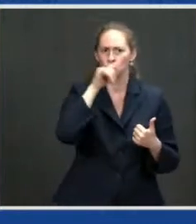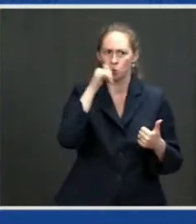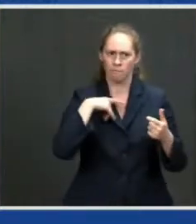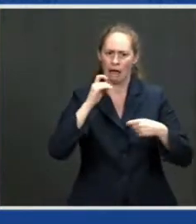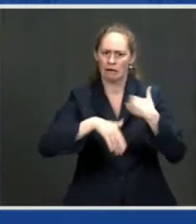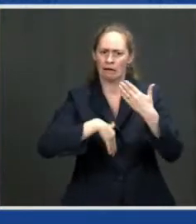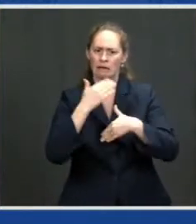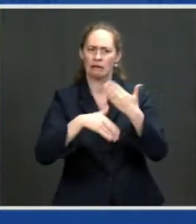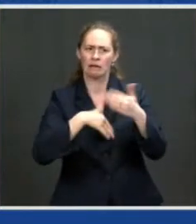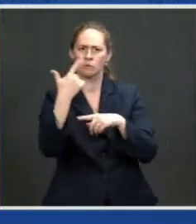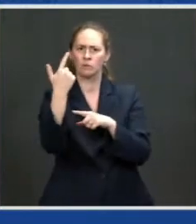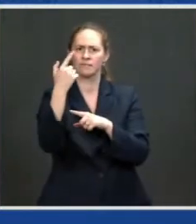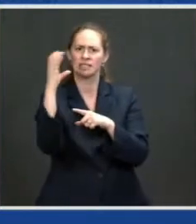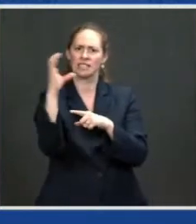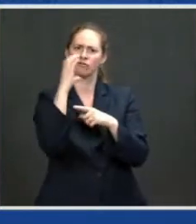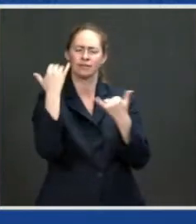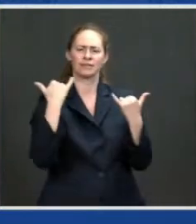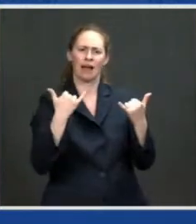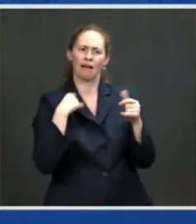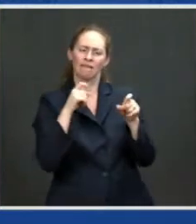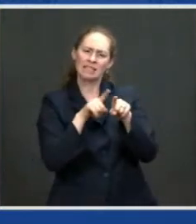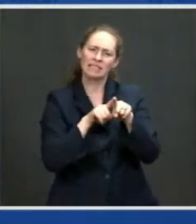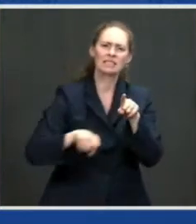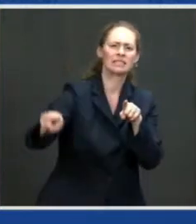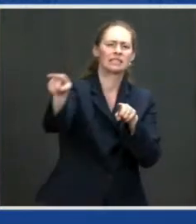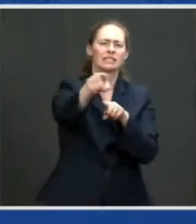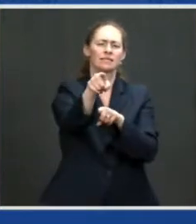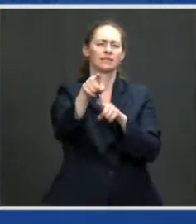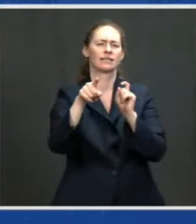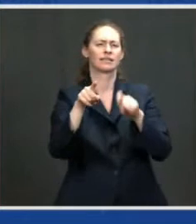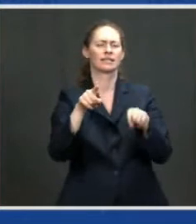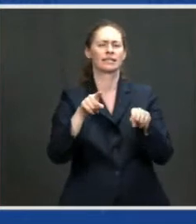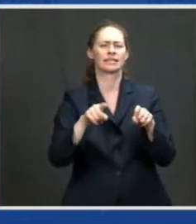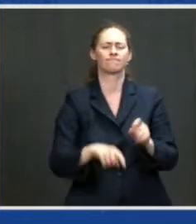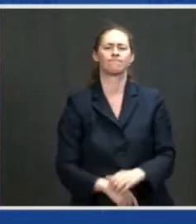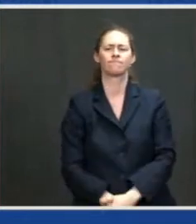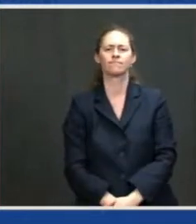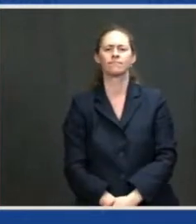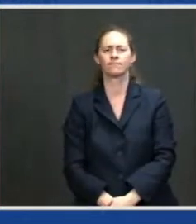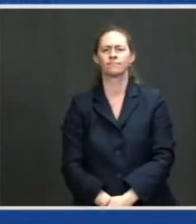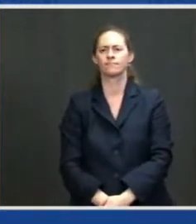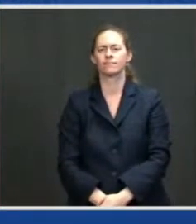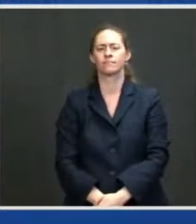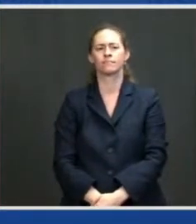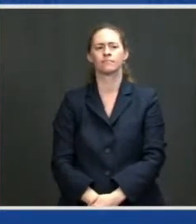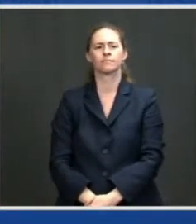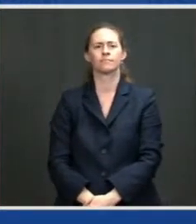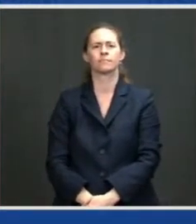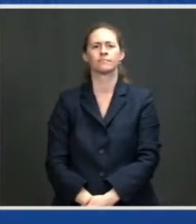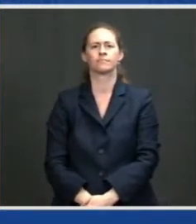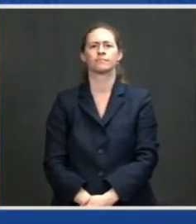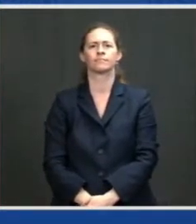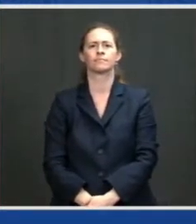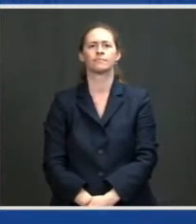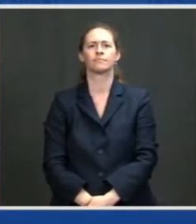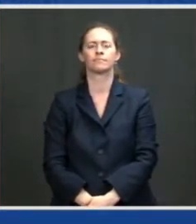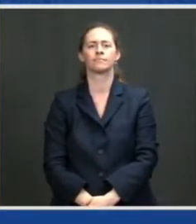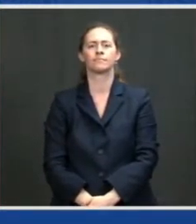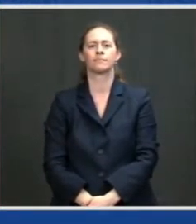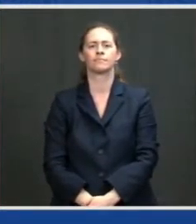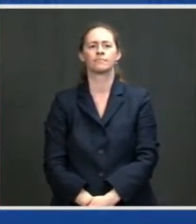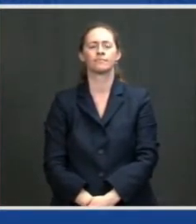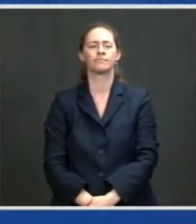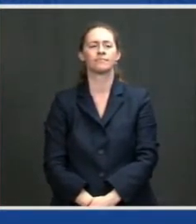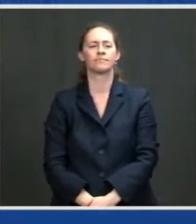a second here, one of the things I've found, I'm supposedly, they'd always announced me in the past as an expert in